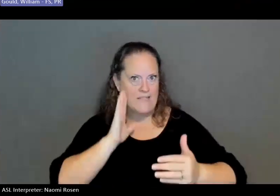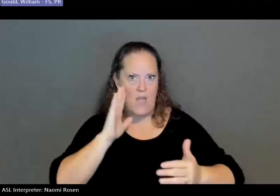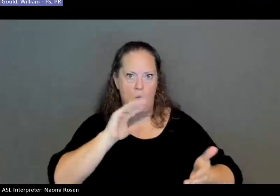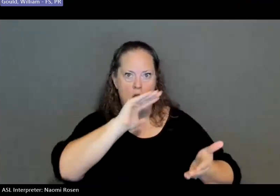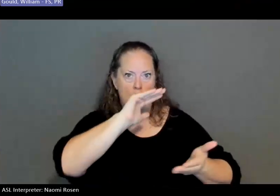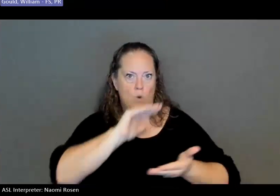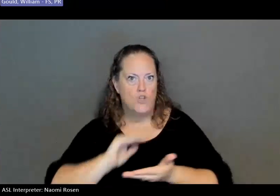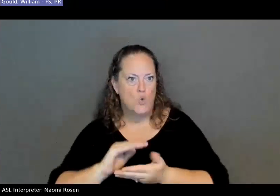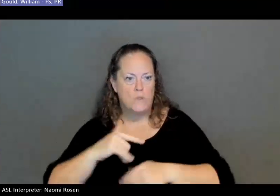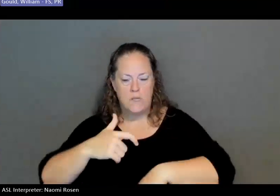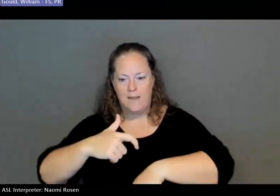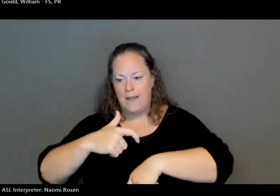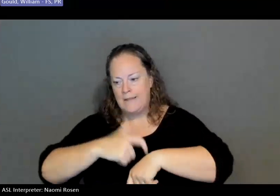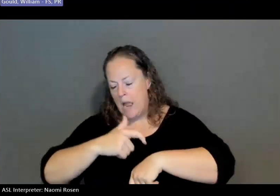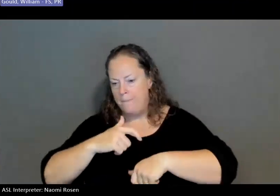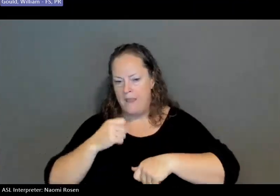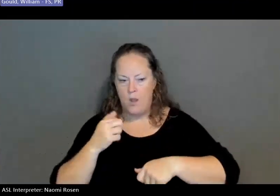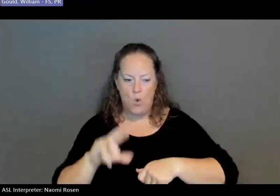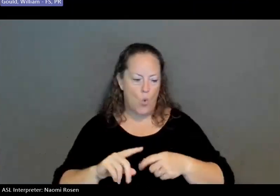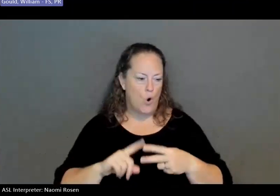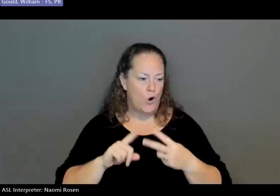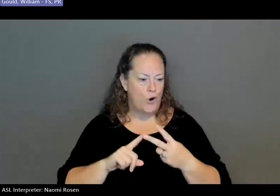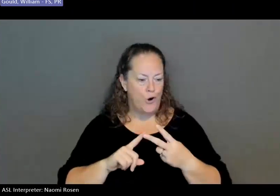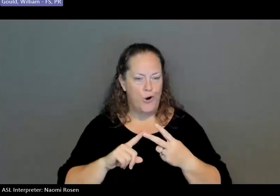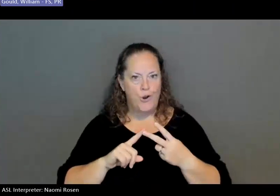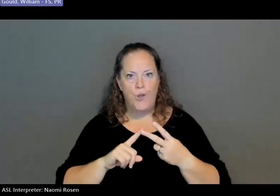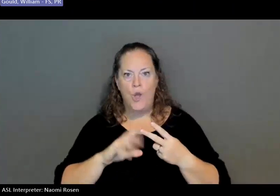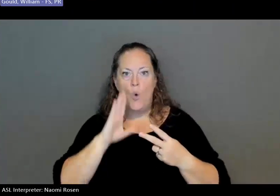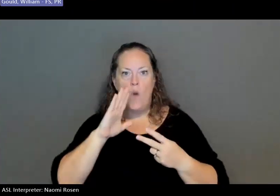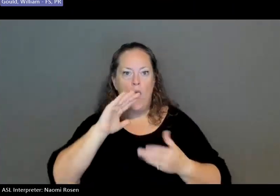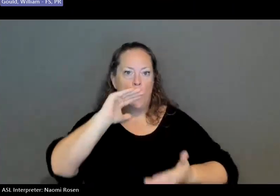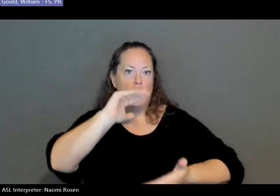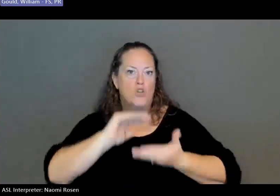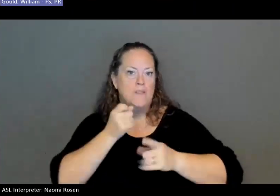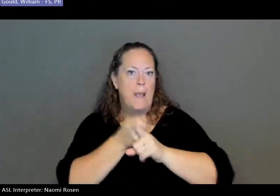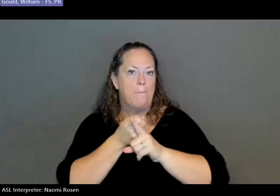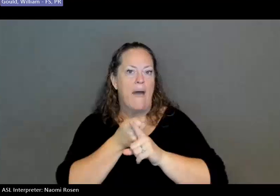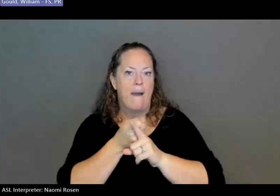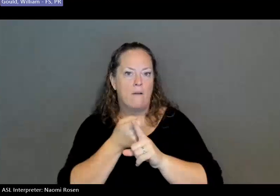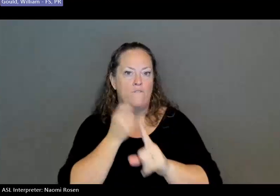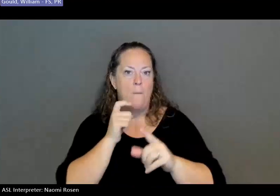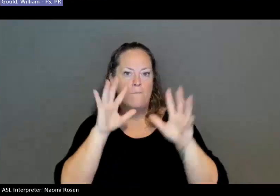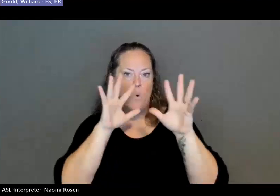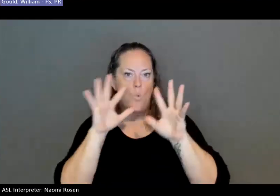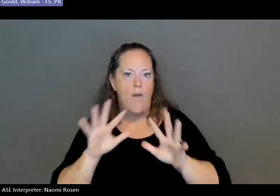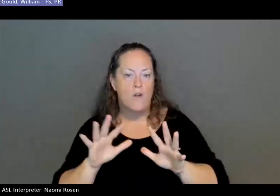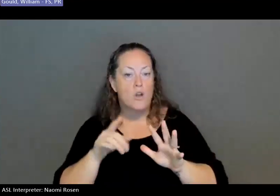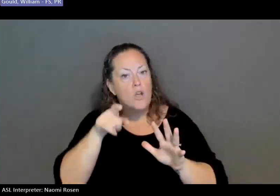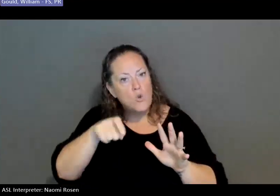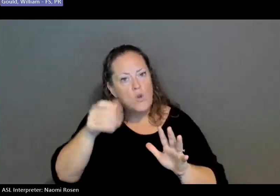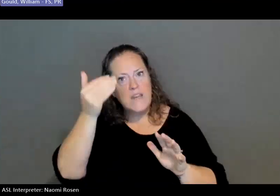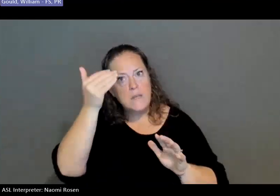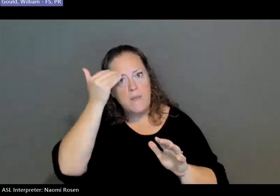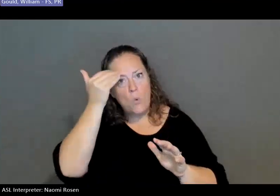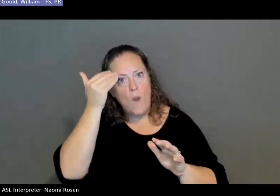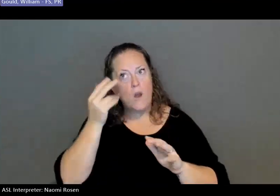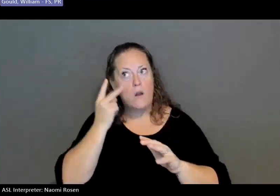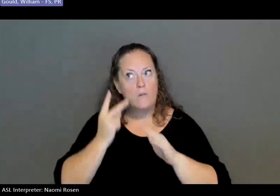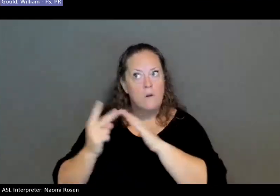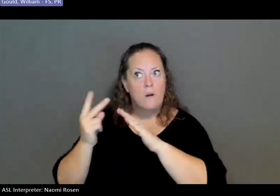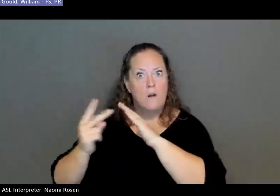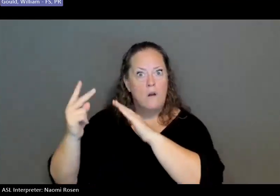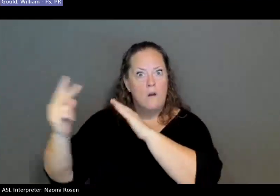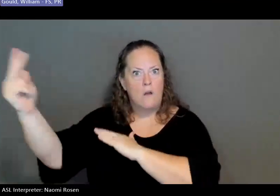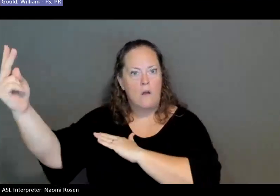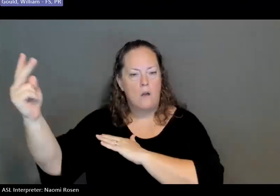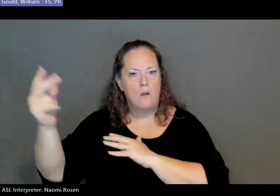that, the whether you need to be aware of what's coming up in the next season in terms